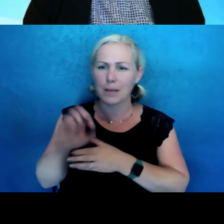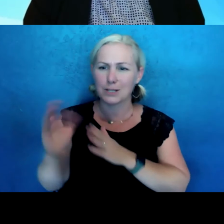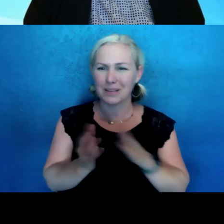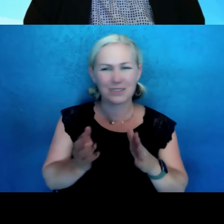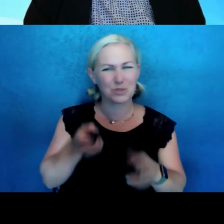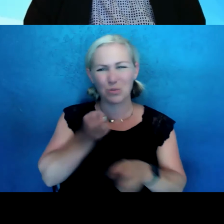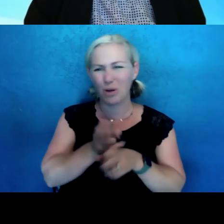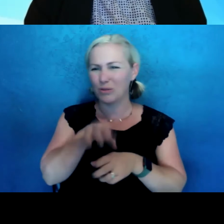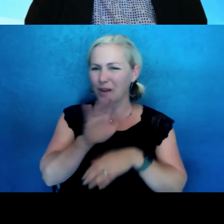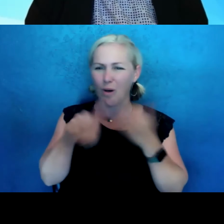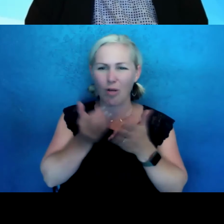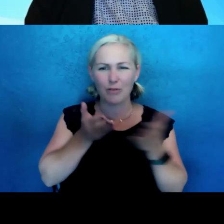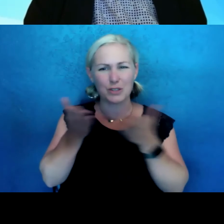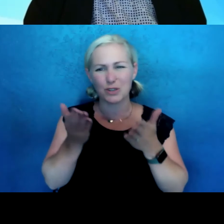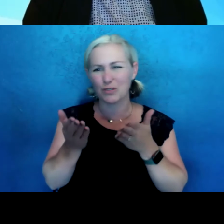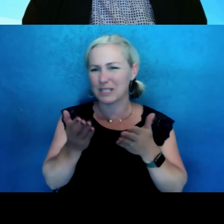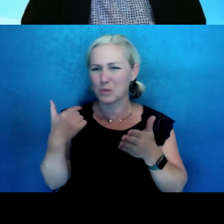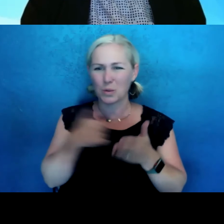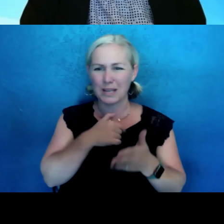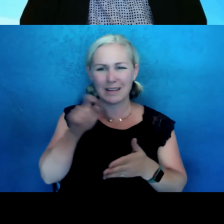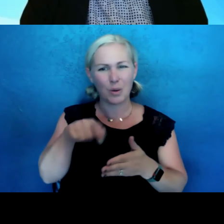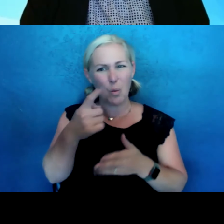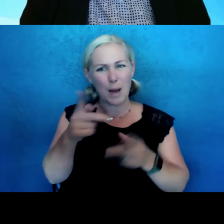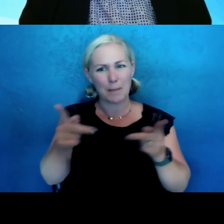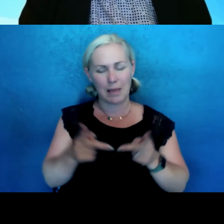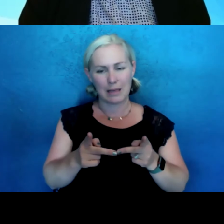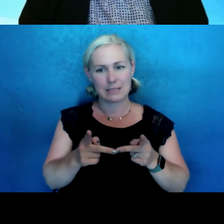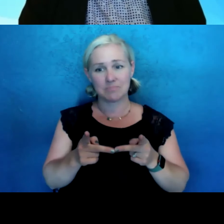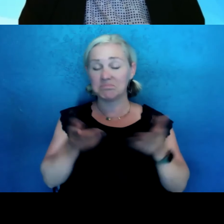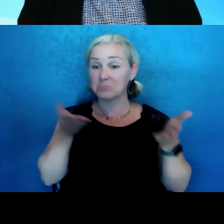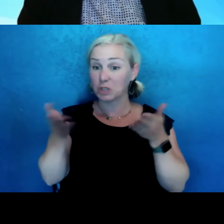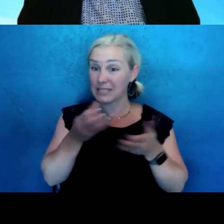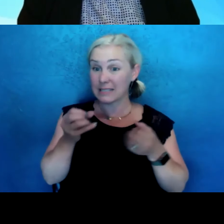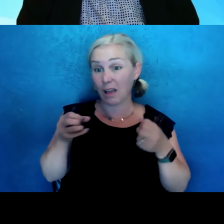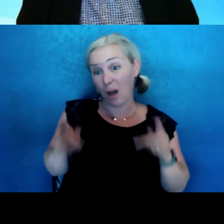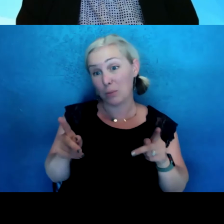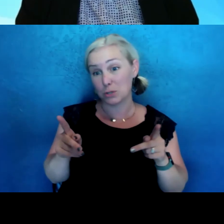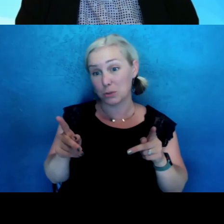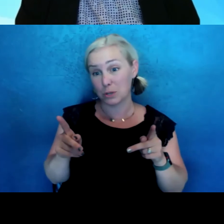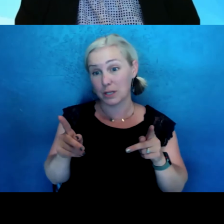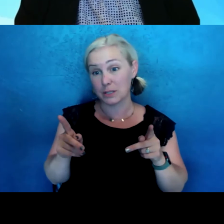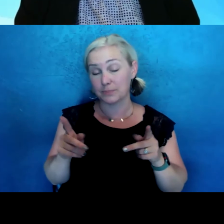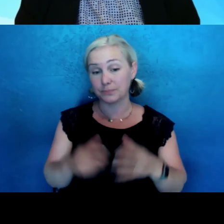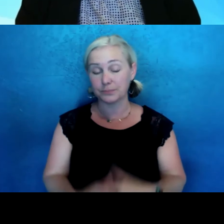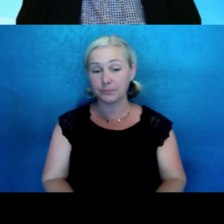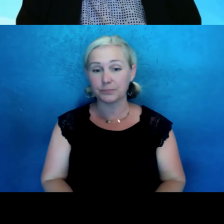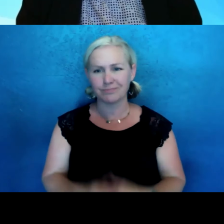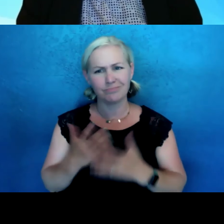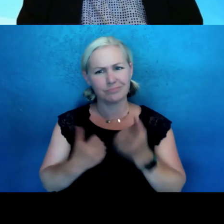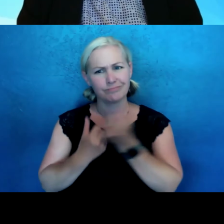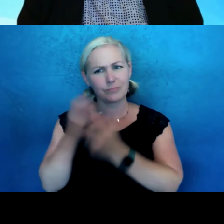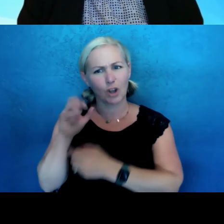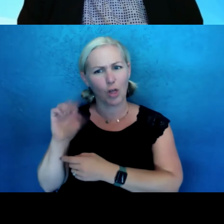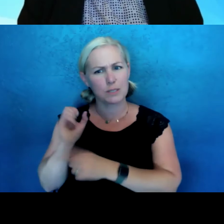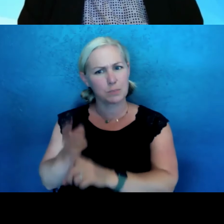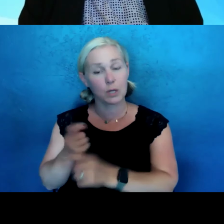the services we need in one place. And again, services and opportunities, to Carlos's point earlier, to support